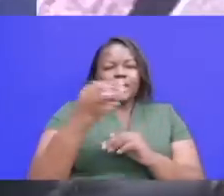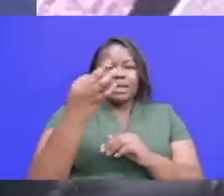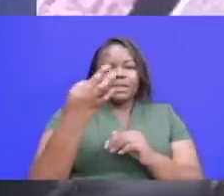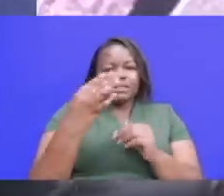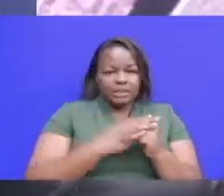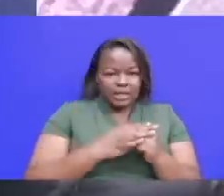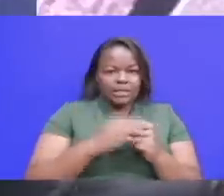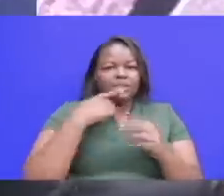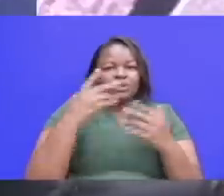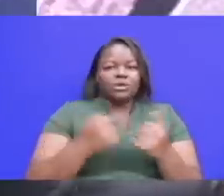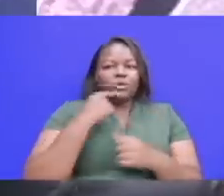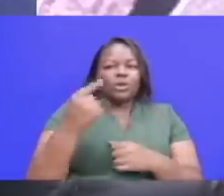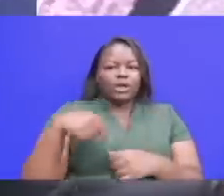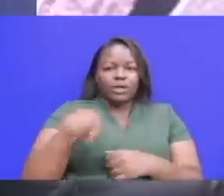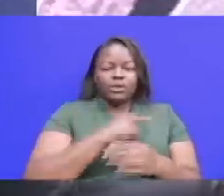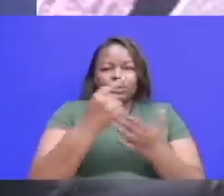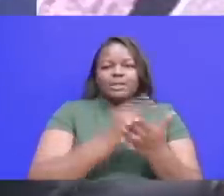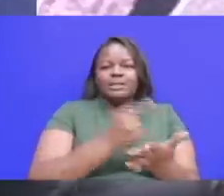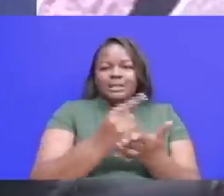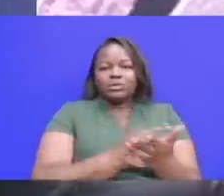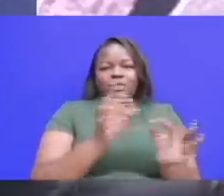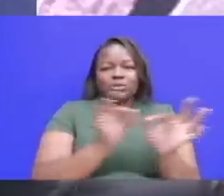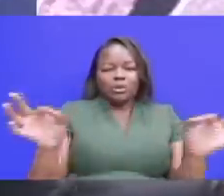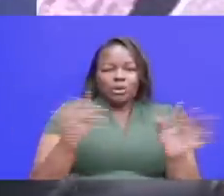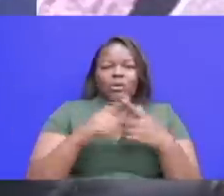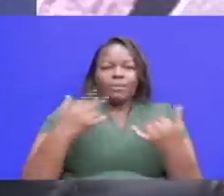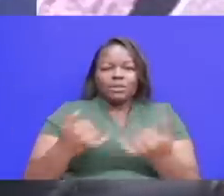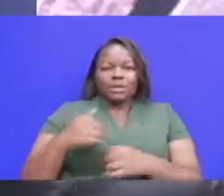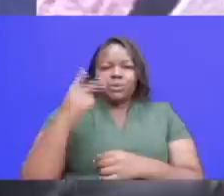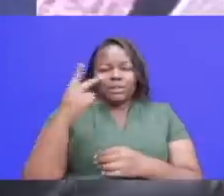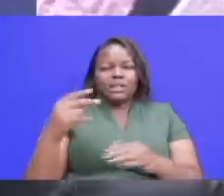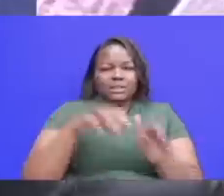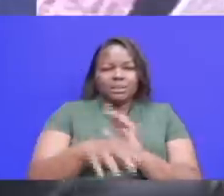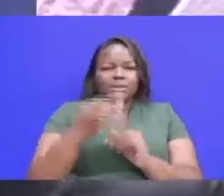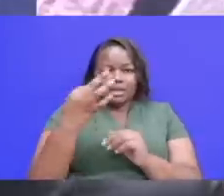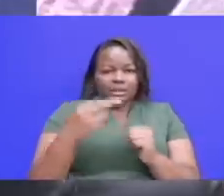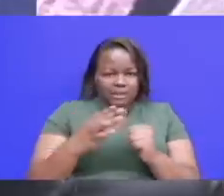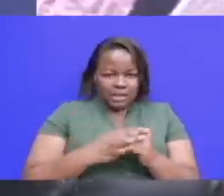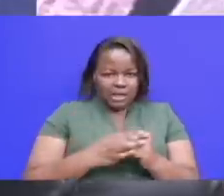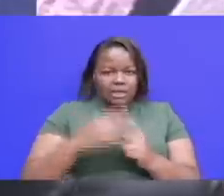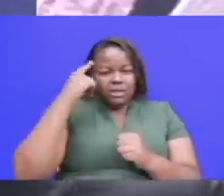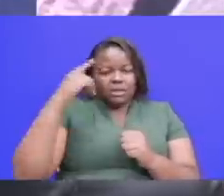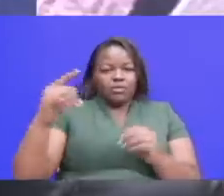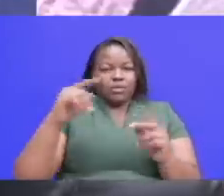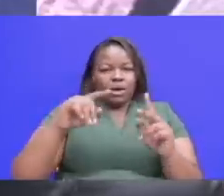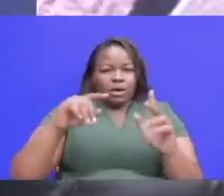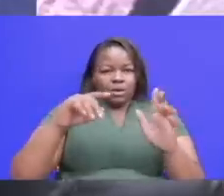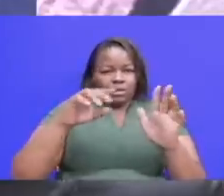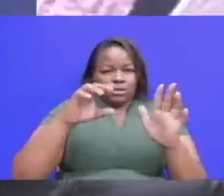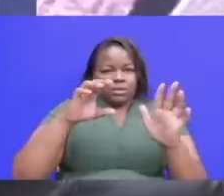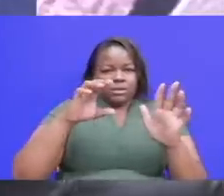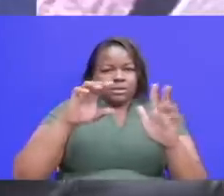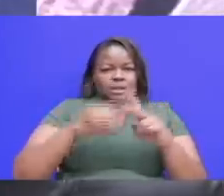this discourse is such a huge one. Lakini we will look into it. Chapter 39 of Genesis. Joseph has been